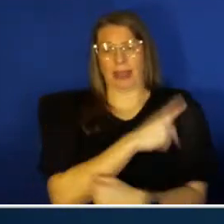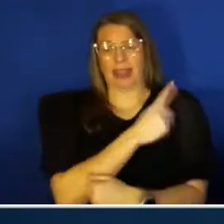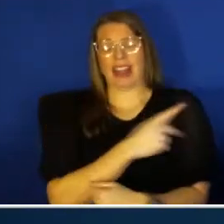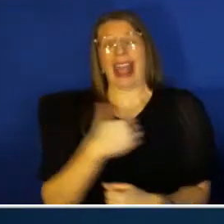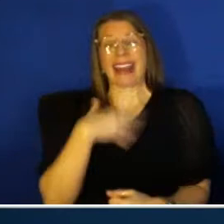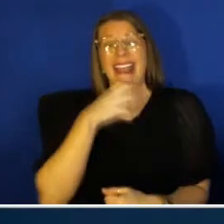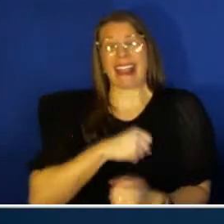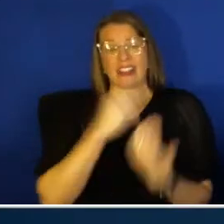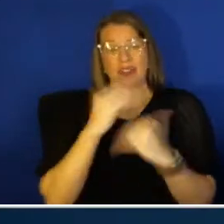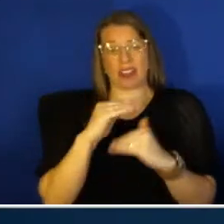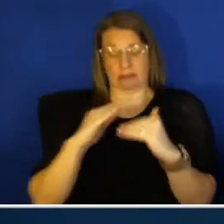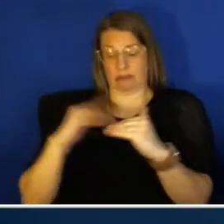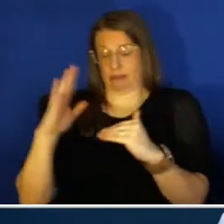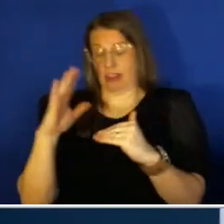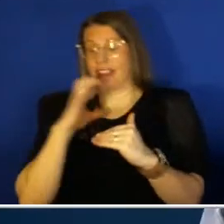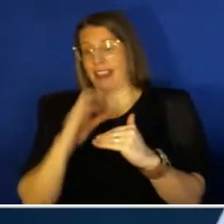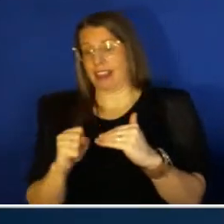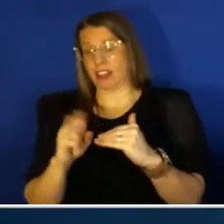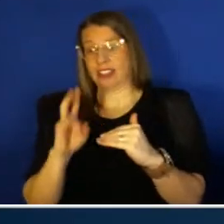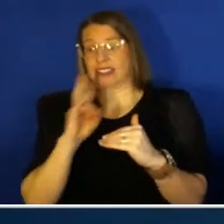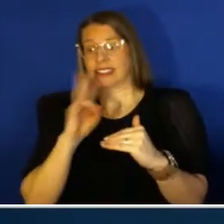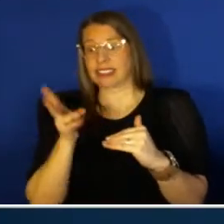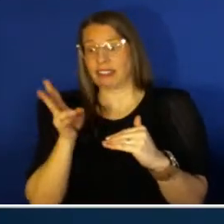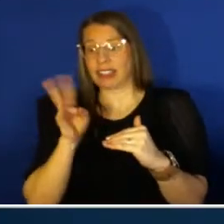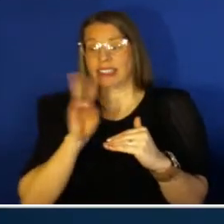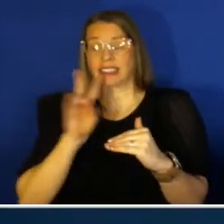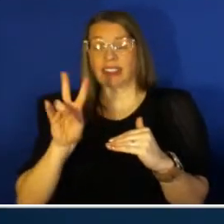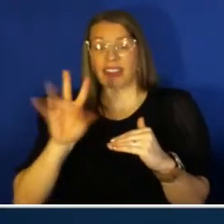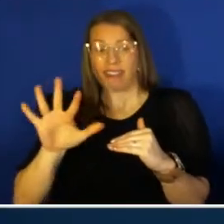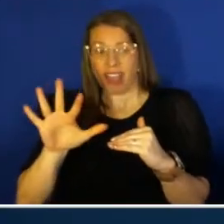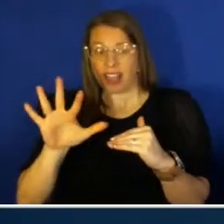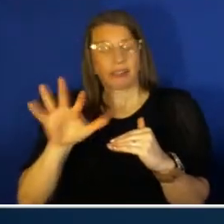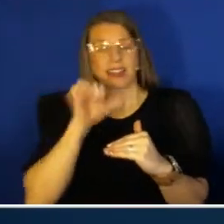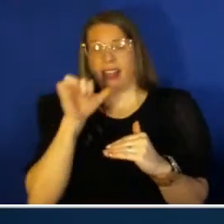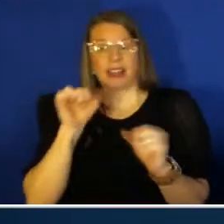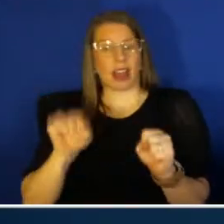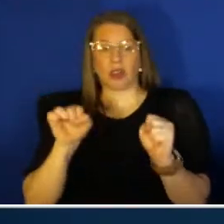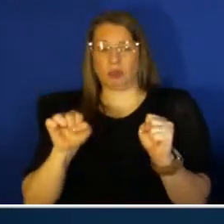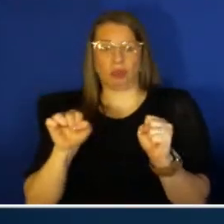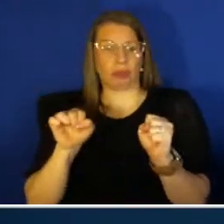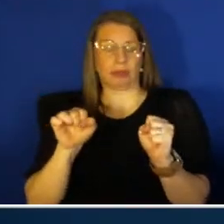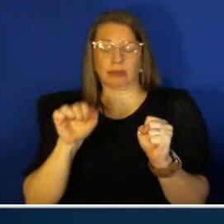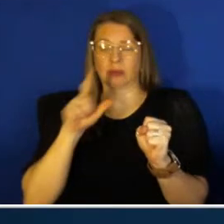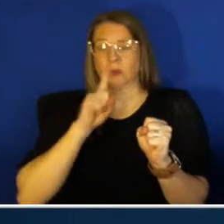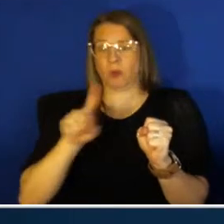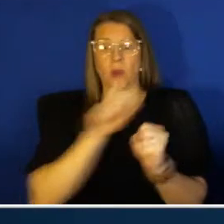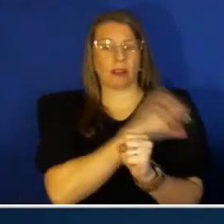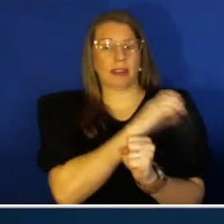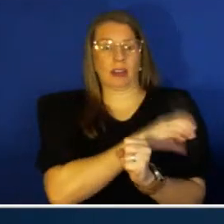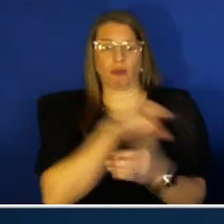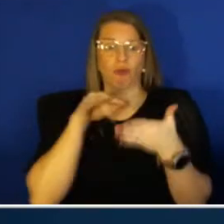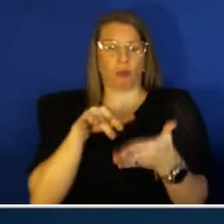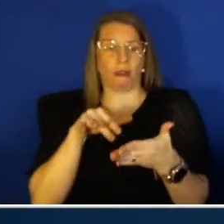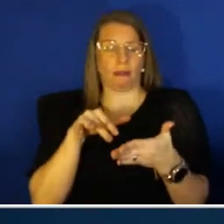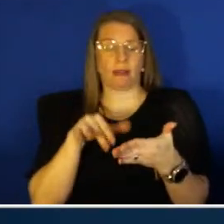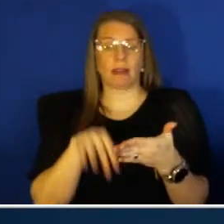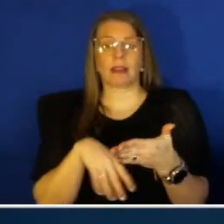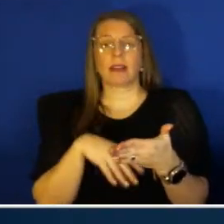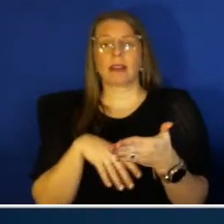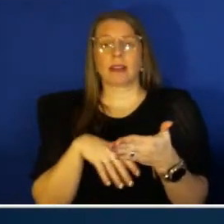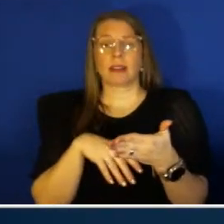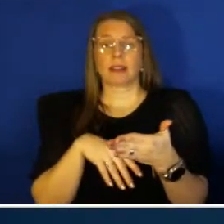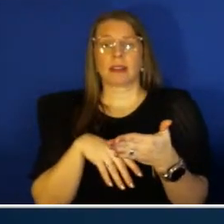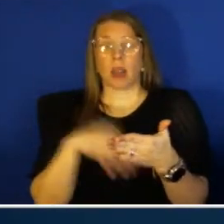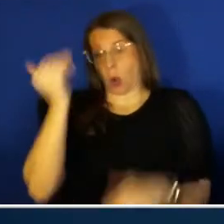restriction above a certain number, 70, 75, you are not eligible for some of these clinical trials. I think now there's increasing awareness that that